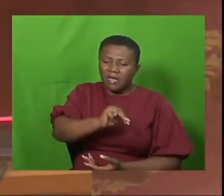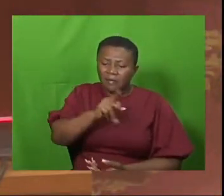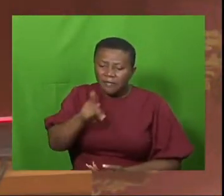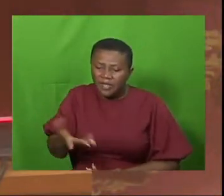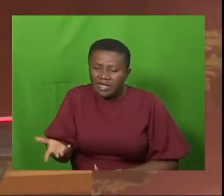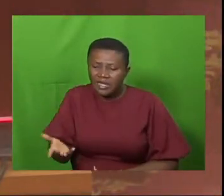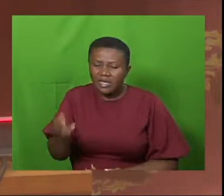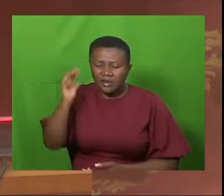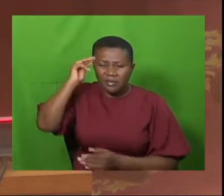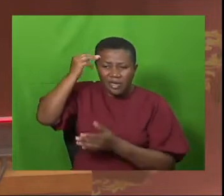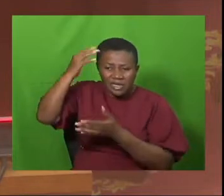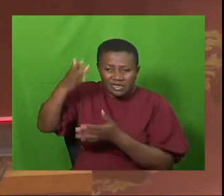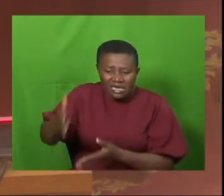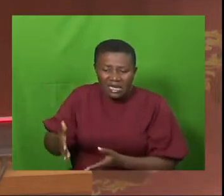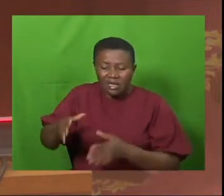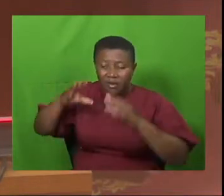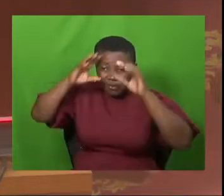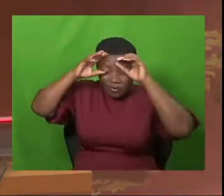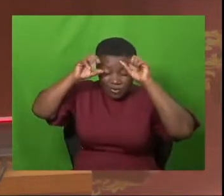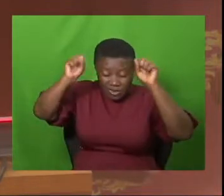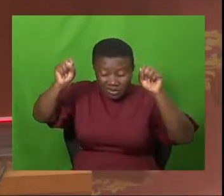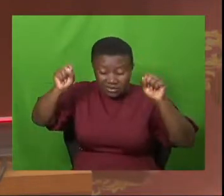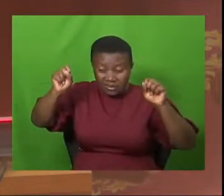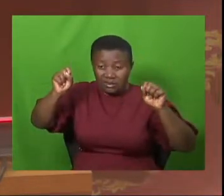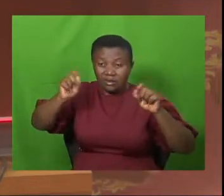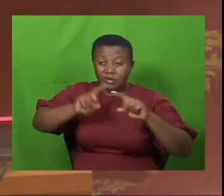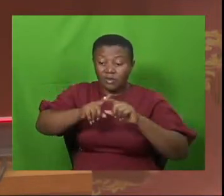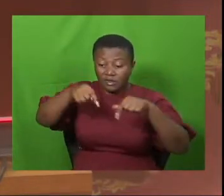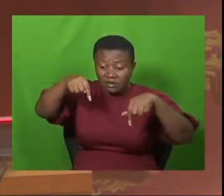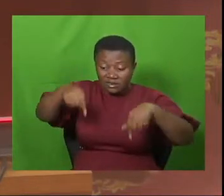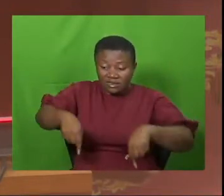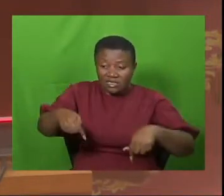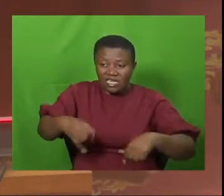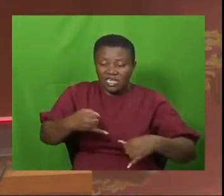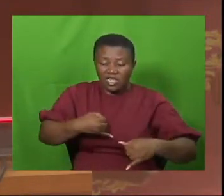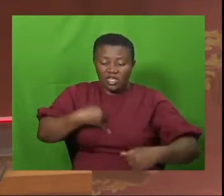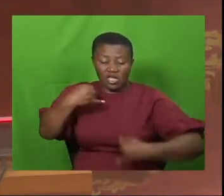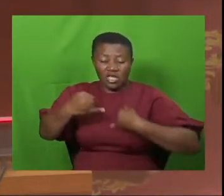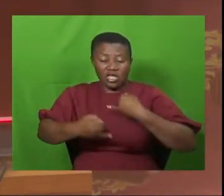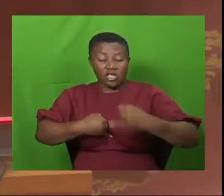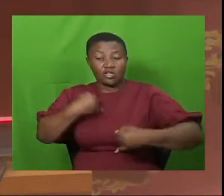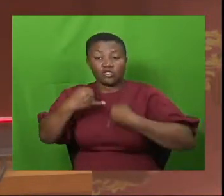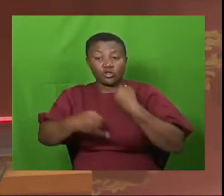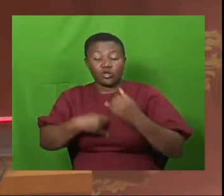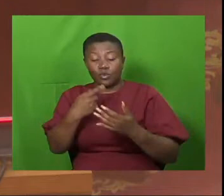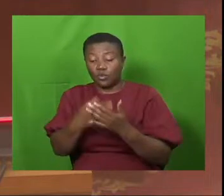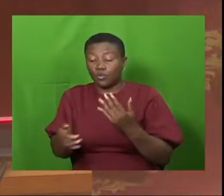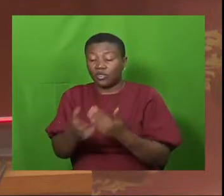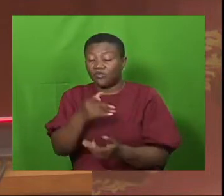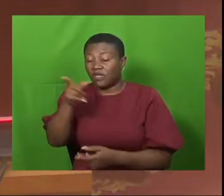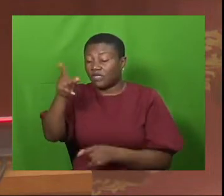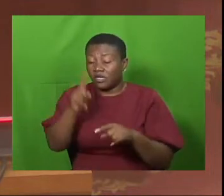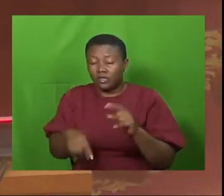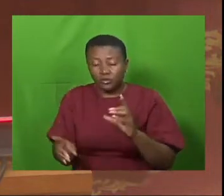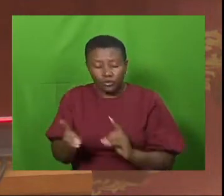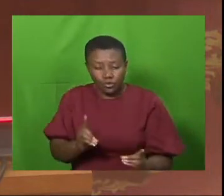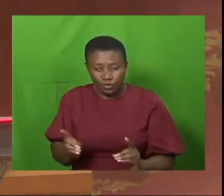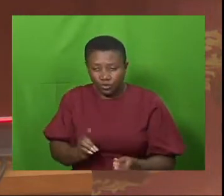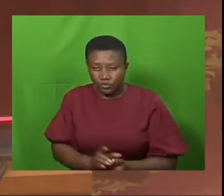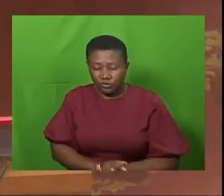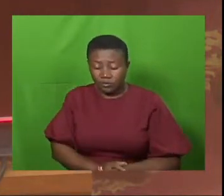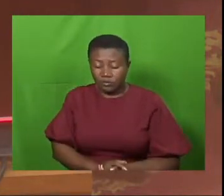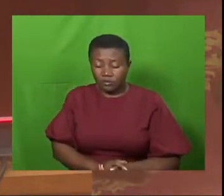of these. But today, enjoying the liberties of opposition to make some of these populist statements. The